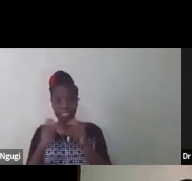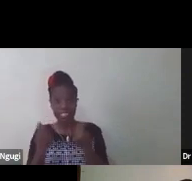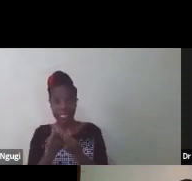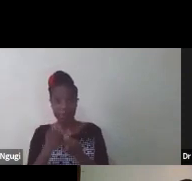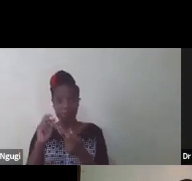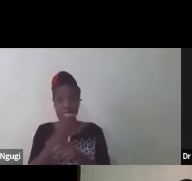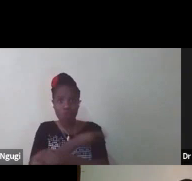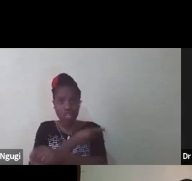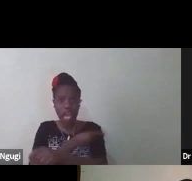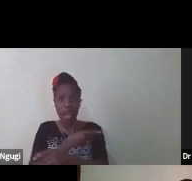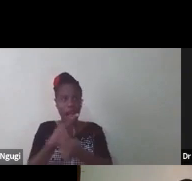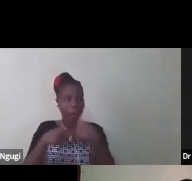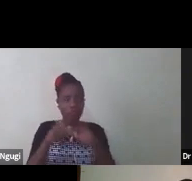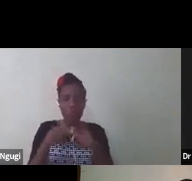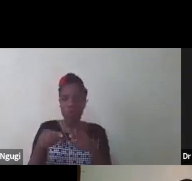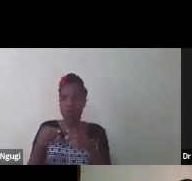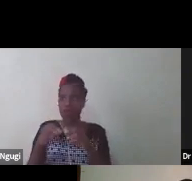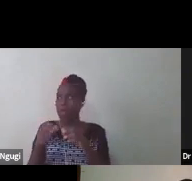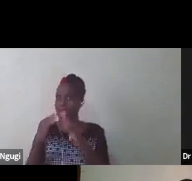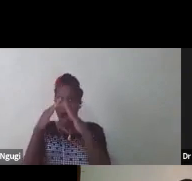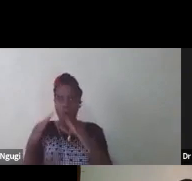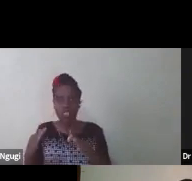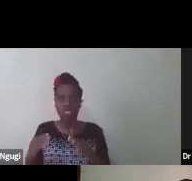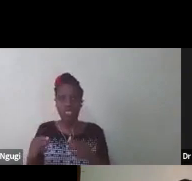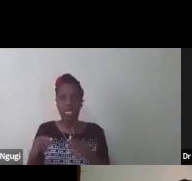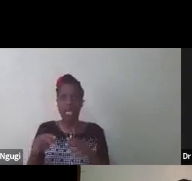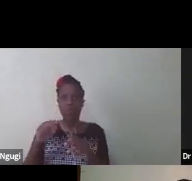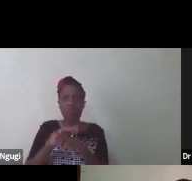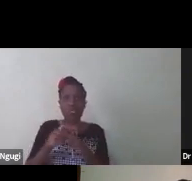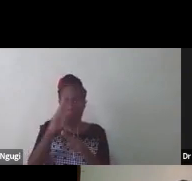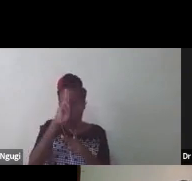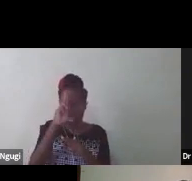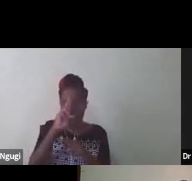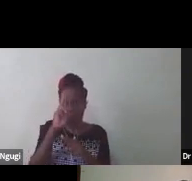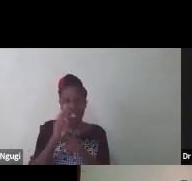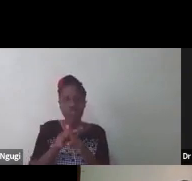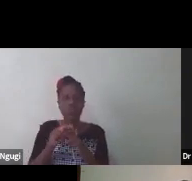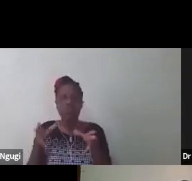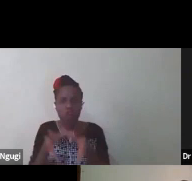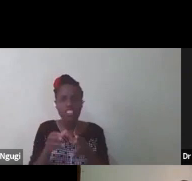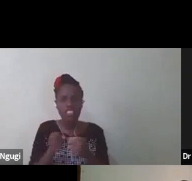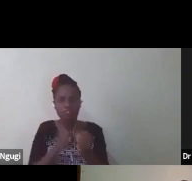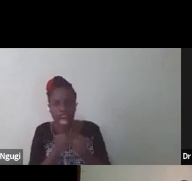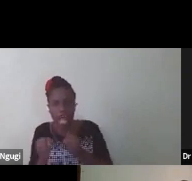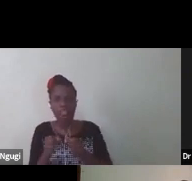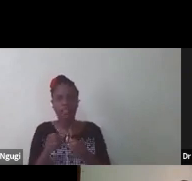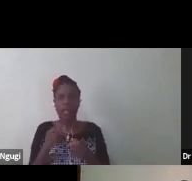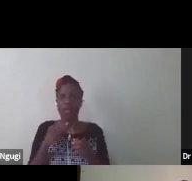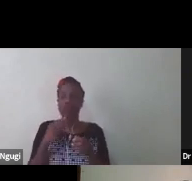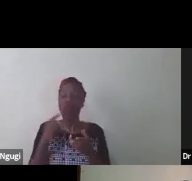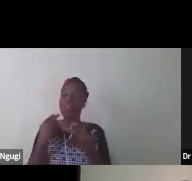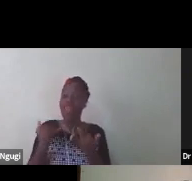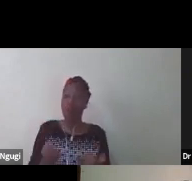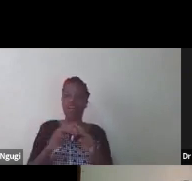very dramatic, sometimes using the police, there's police brutality. So I think this is a time we need to have this